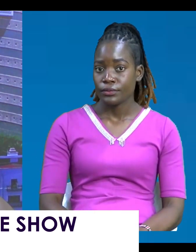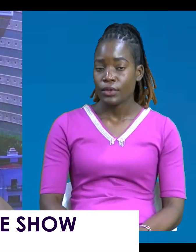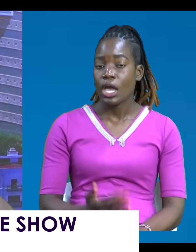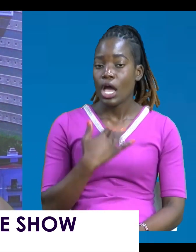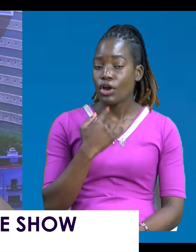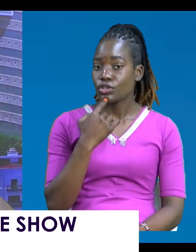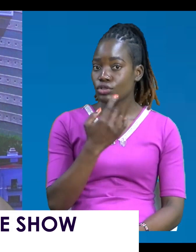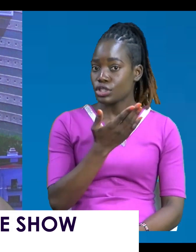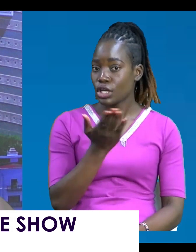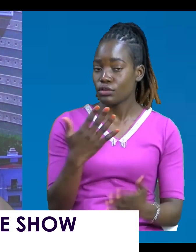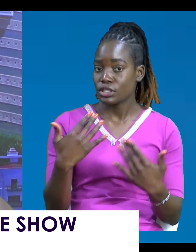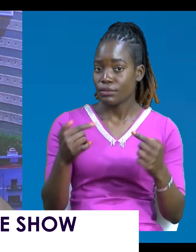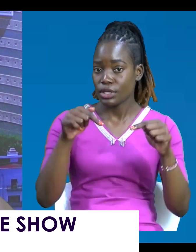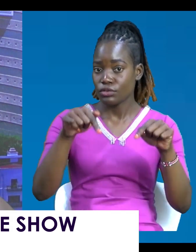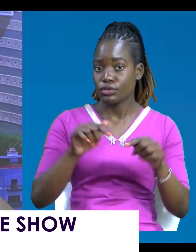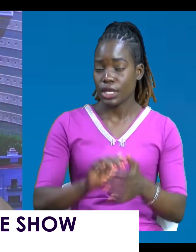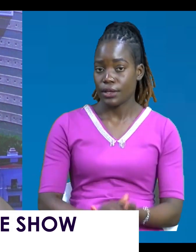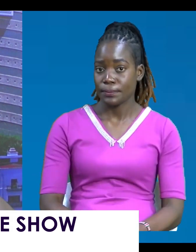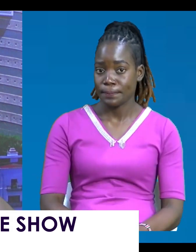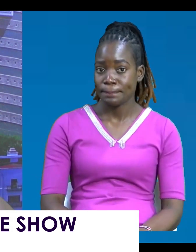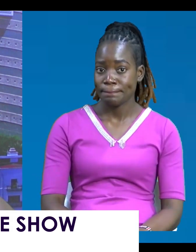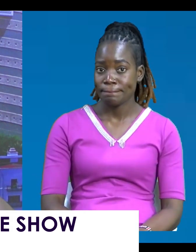Let me tell you something today.